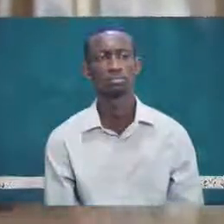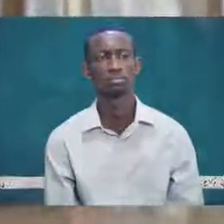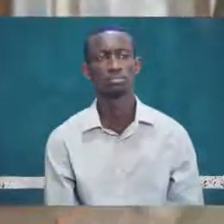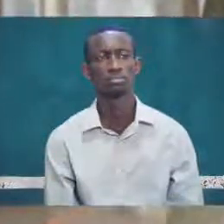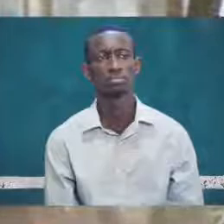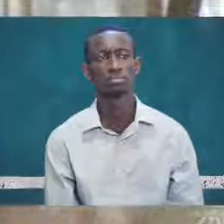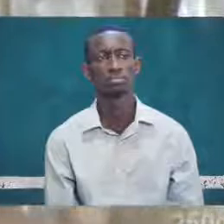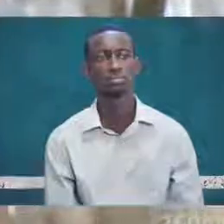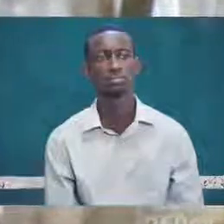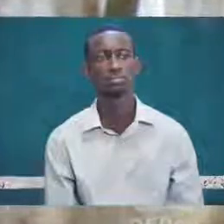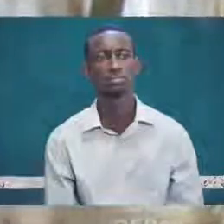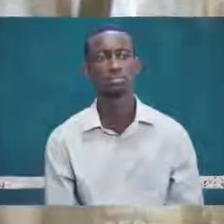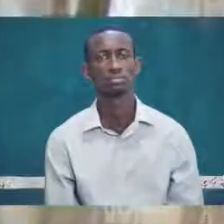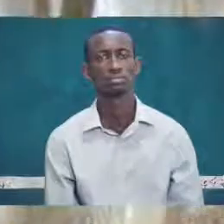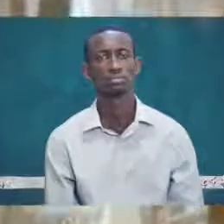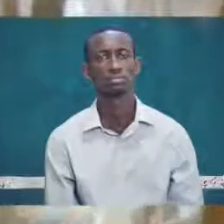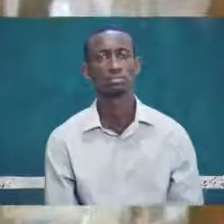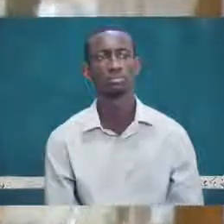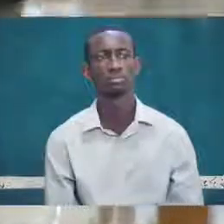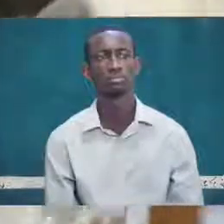So we'll have